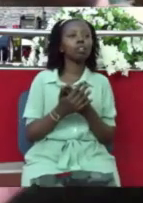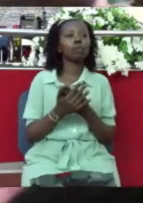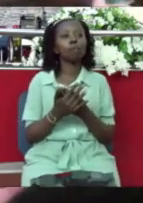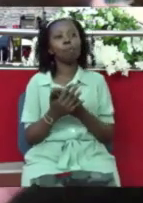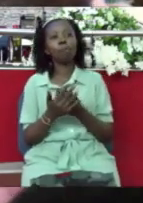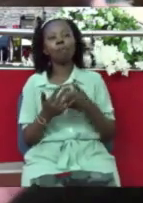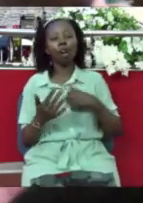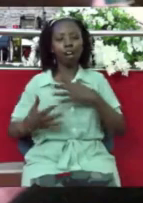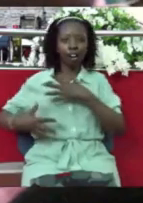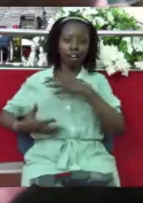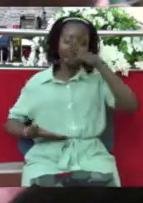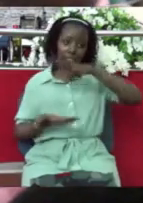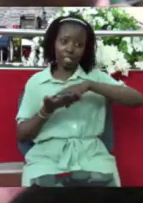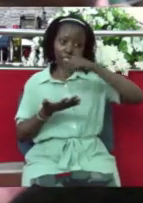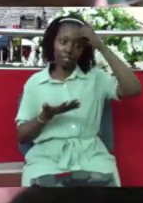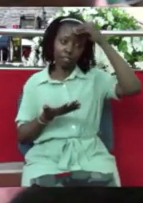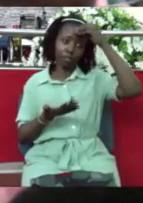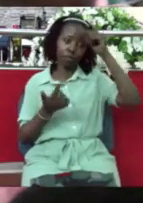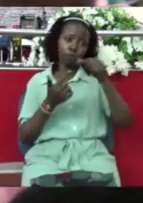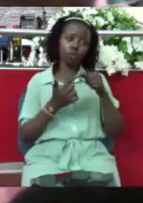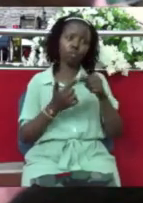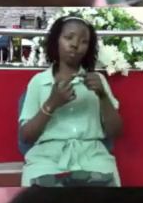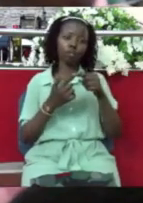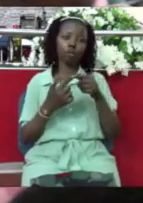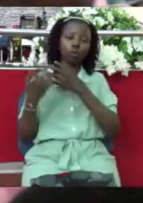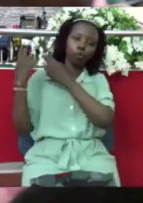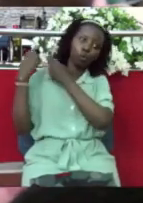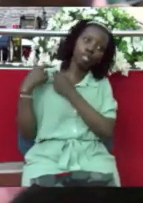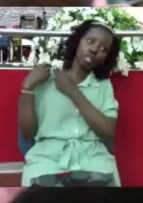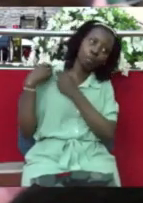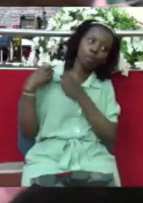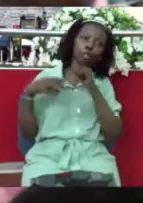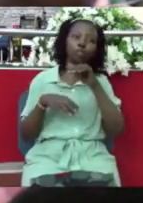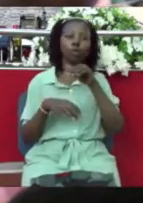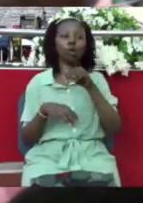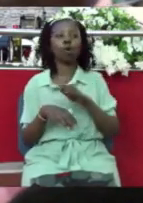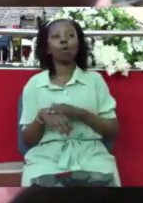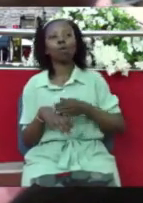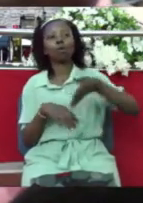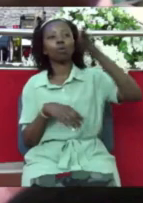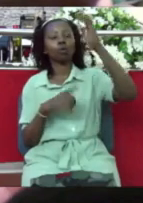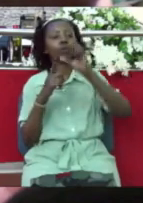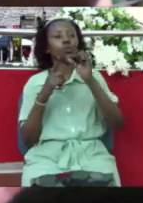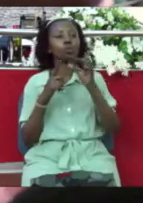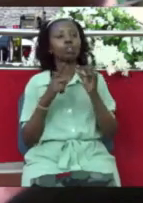Through it all, I have learned to depend upon His